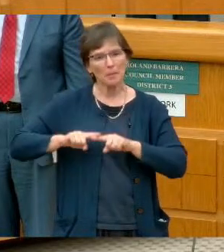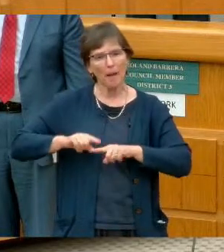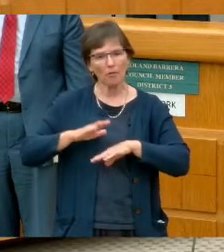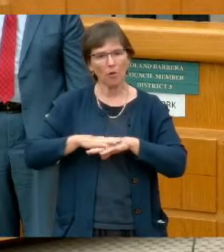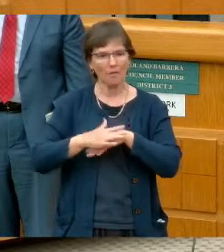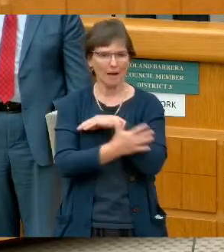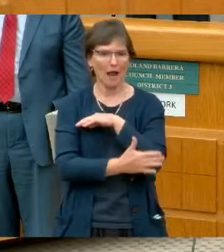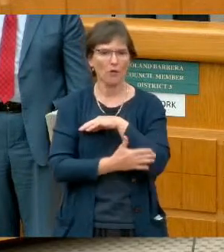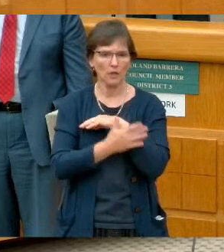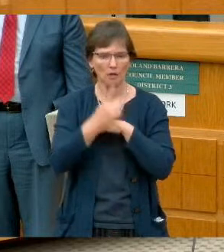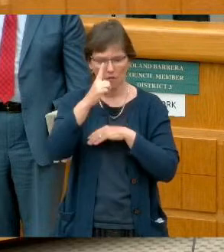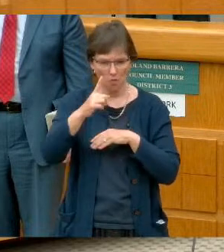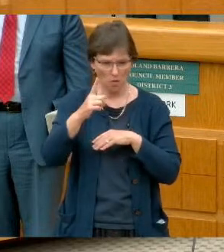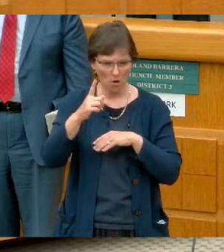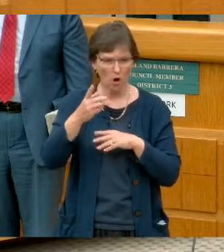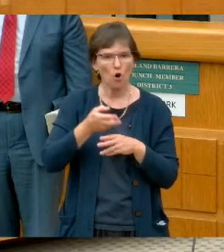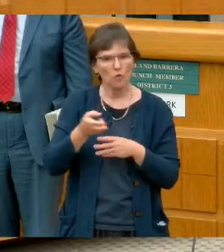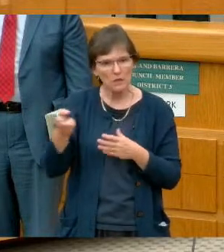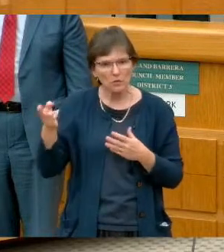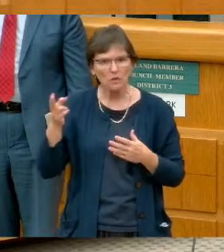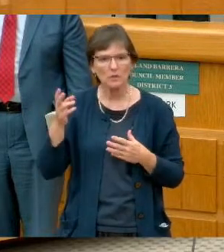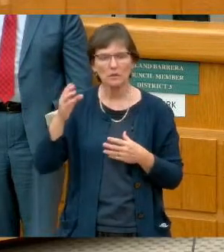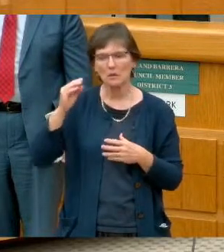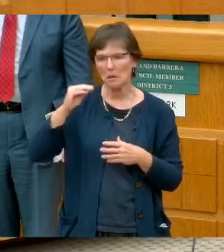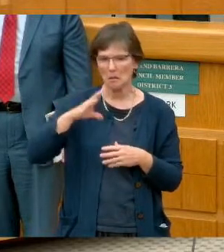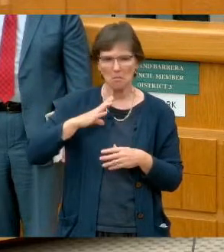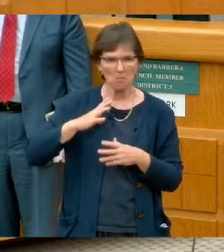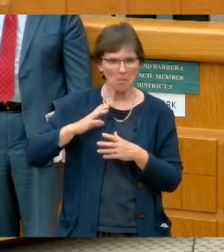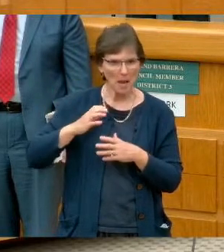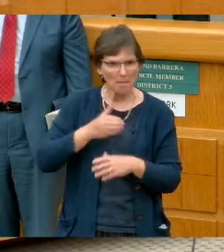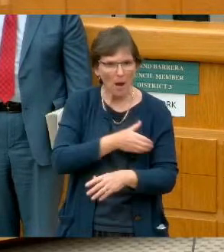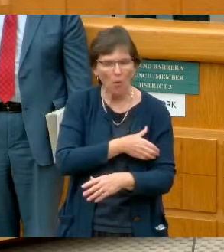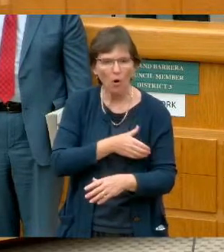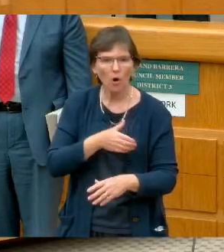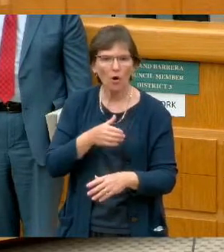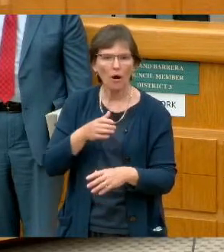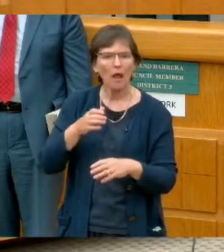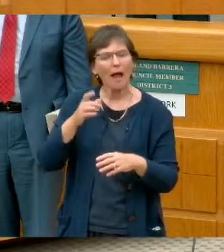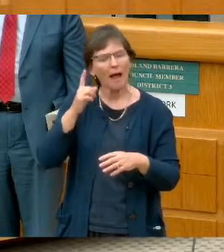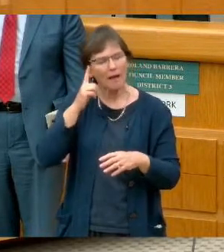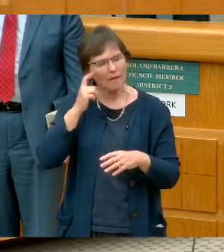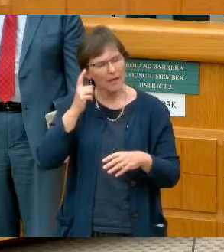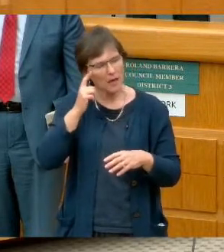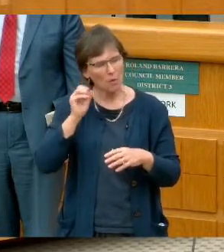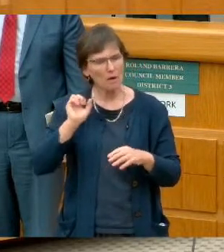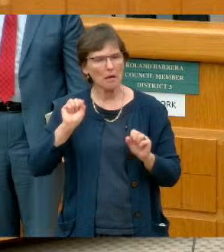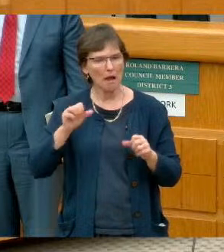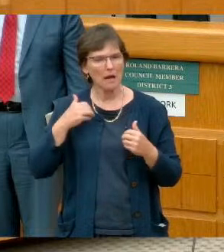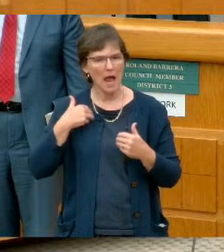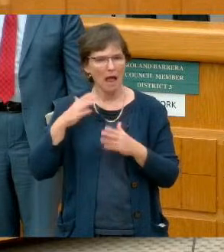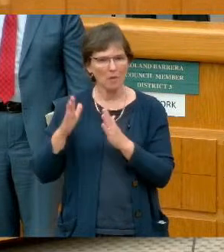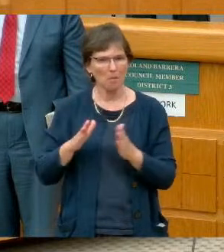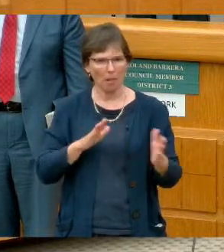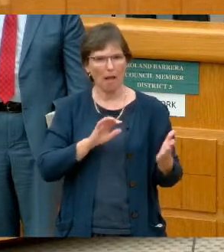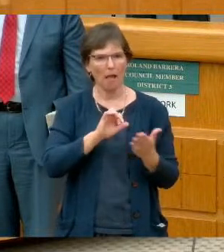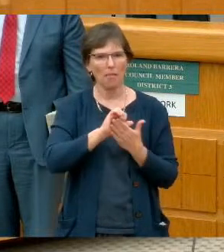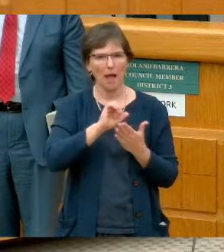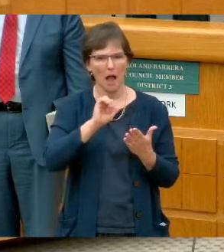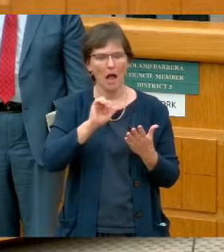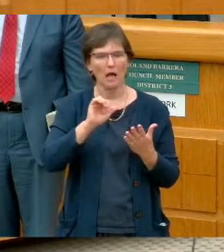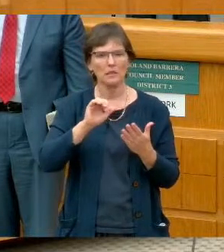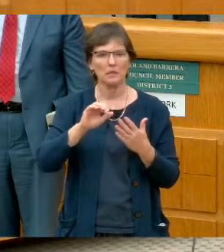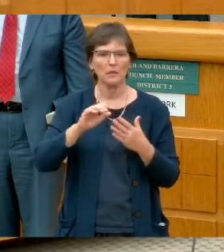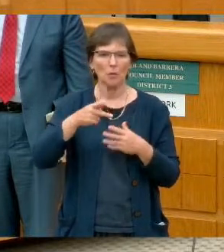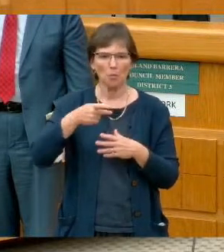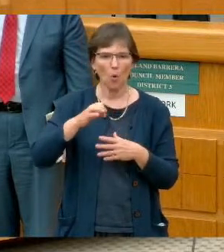for resources, for manpower, and quite frankly, to collaborate so that we can get a plan that Port Aransas thinks is very